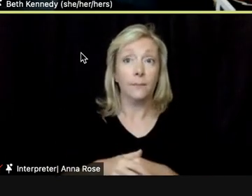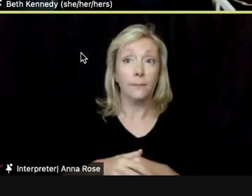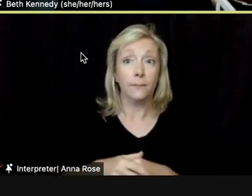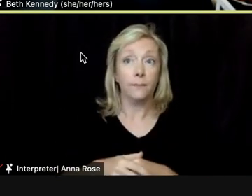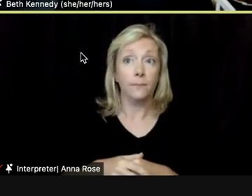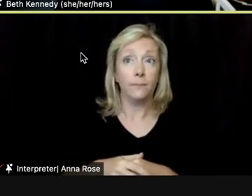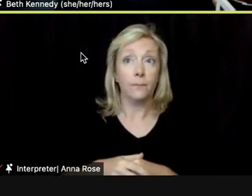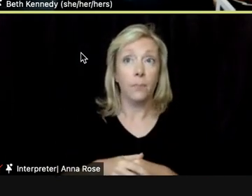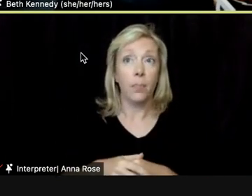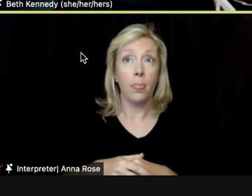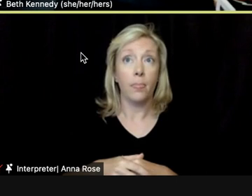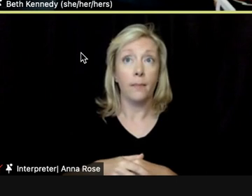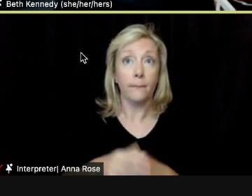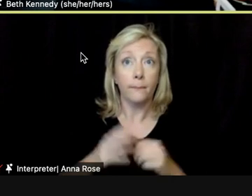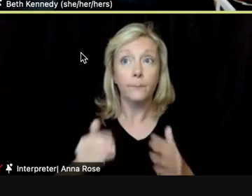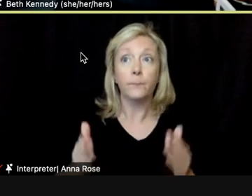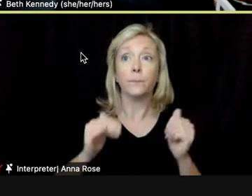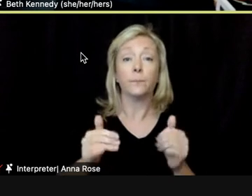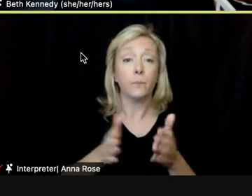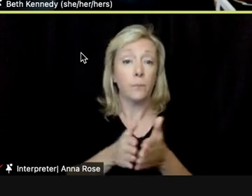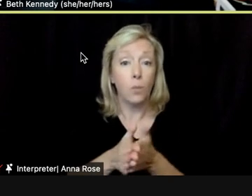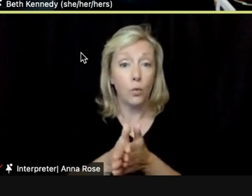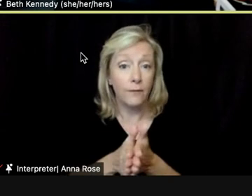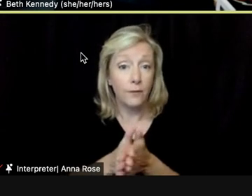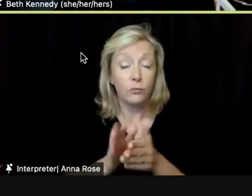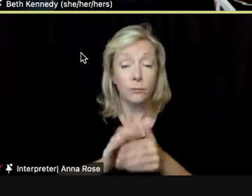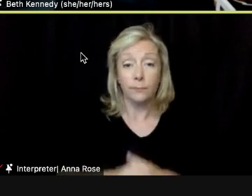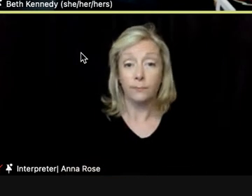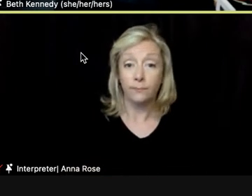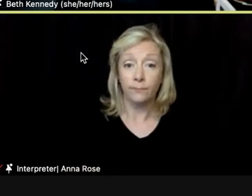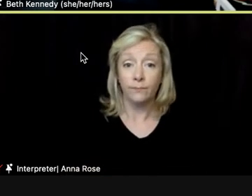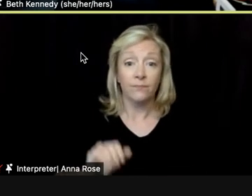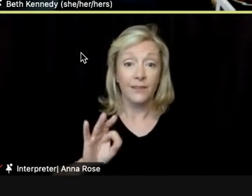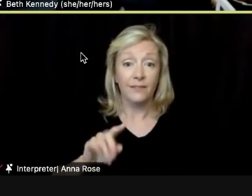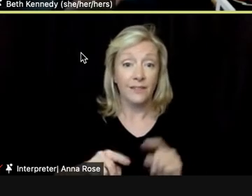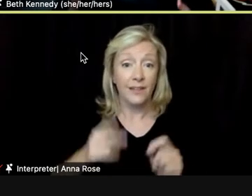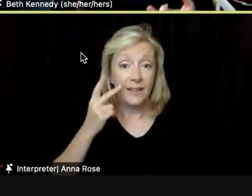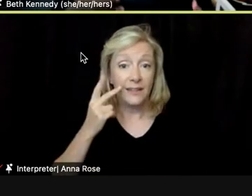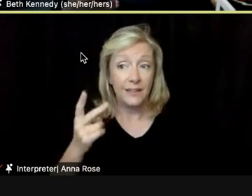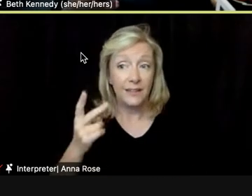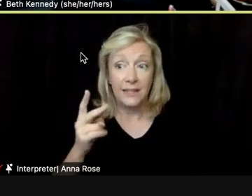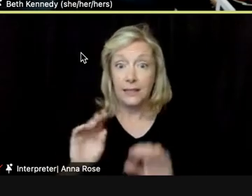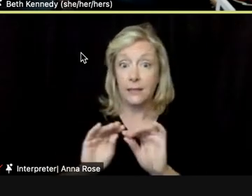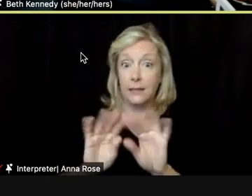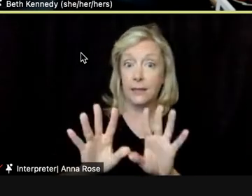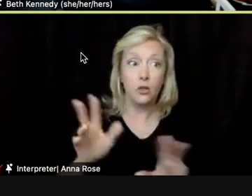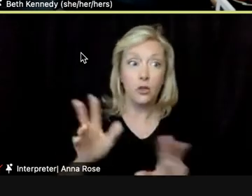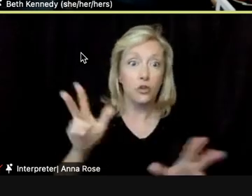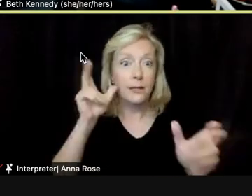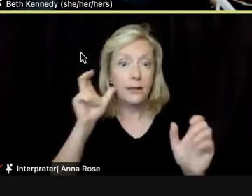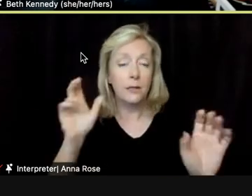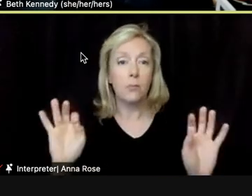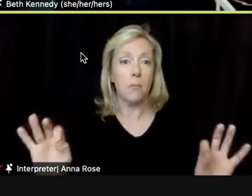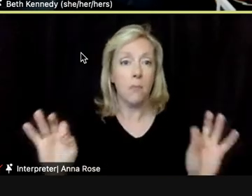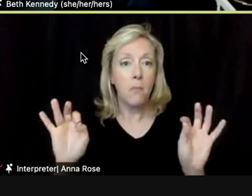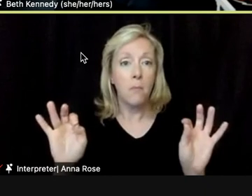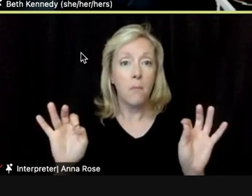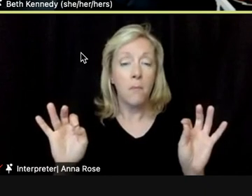deafblindness. Motivation. When you don't see well or hear well, or you might have other things happening